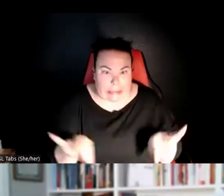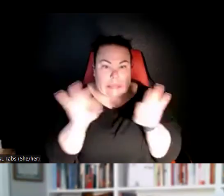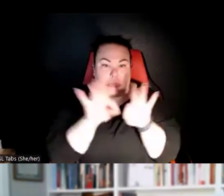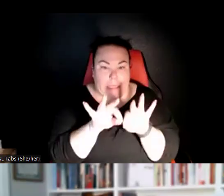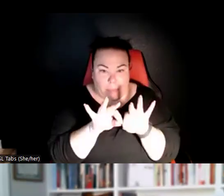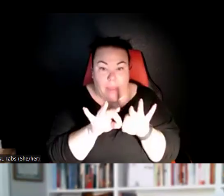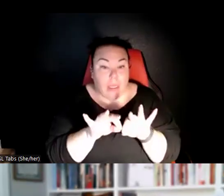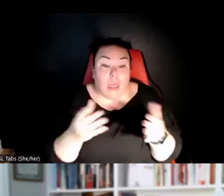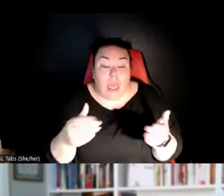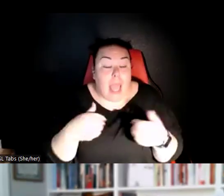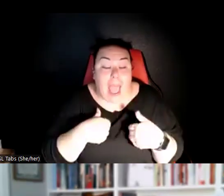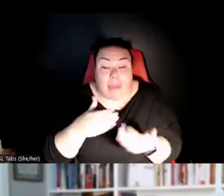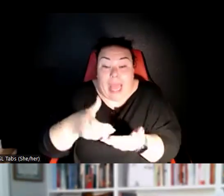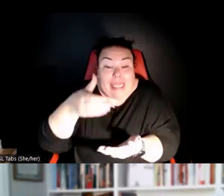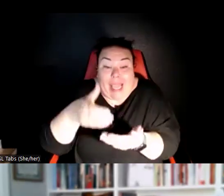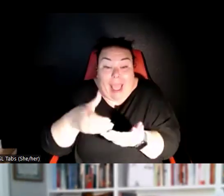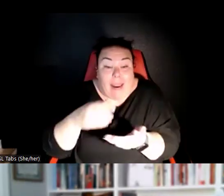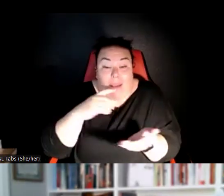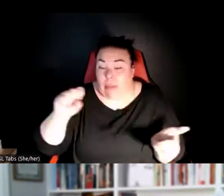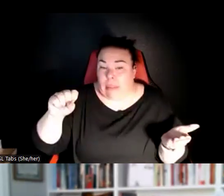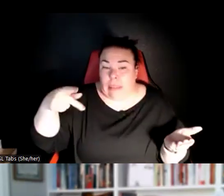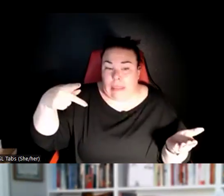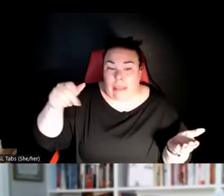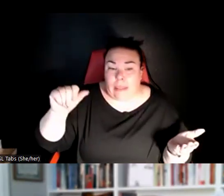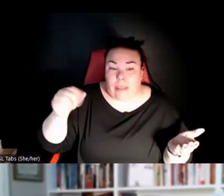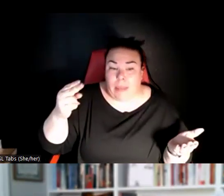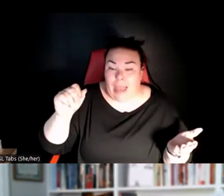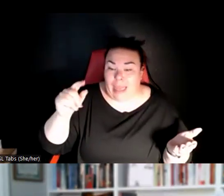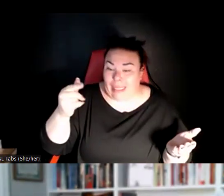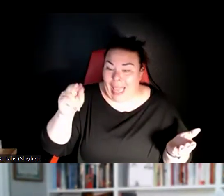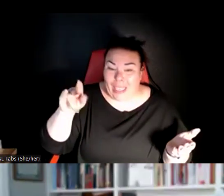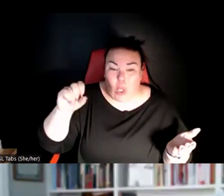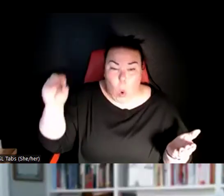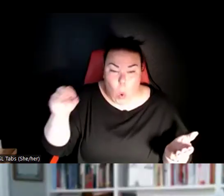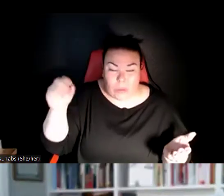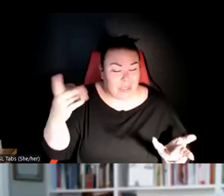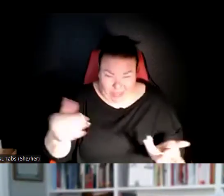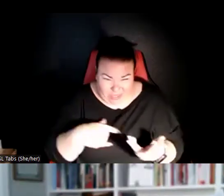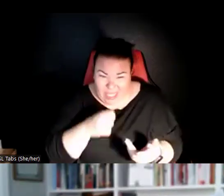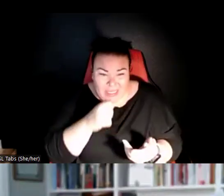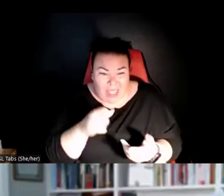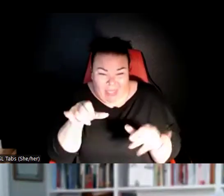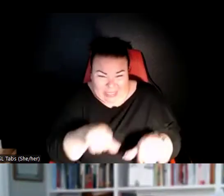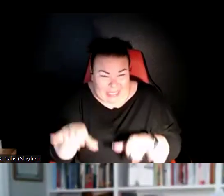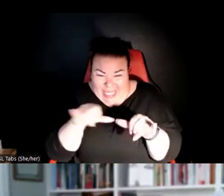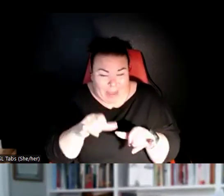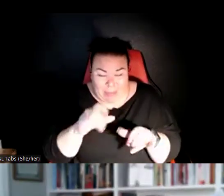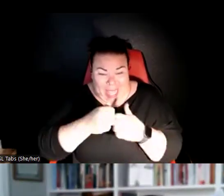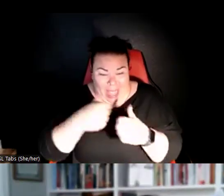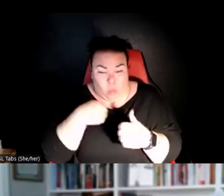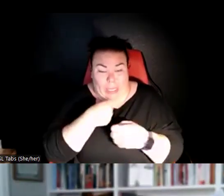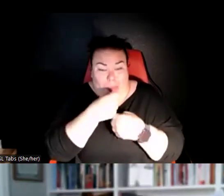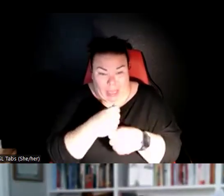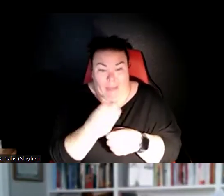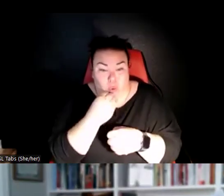can of SpaghettiOs, which is great, right? But it's not how we prepare food every day for our families. And so what we did was we figured out a way